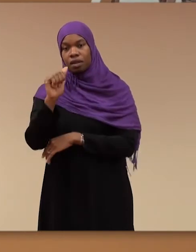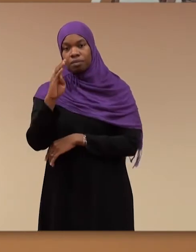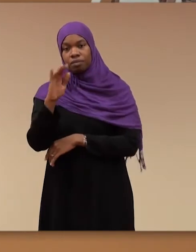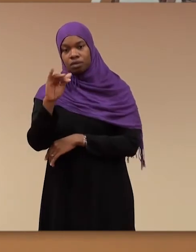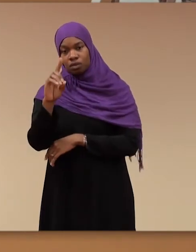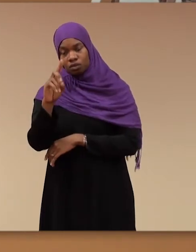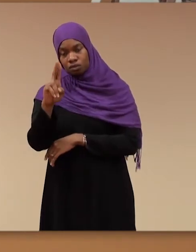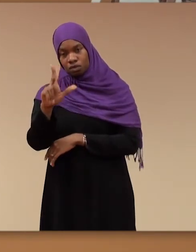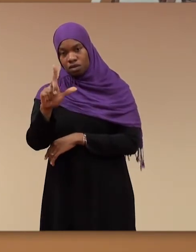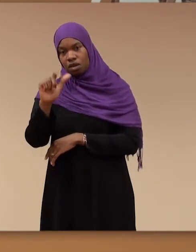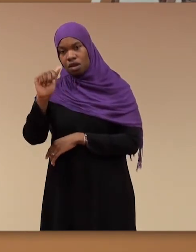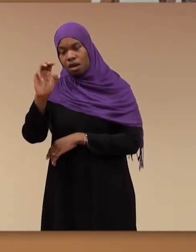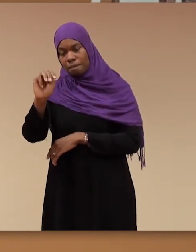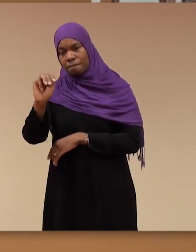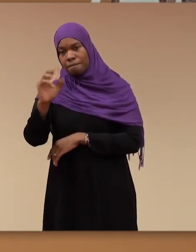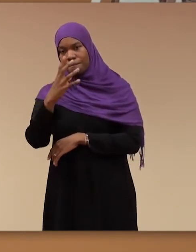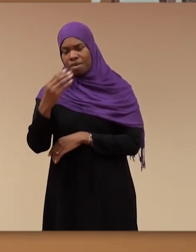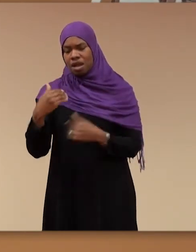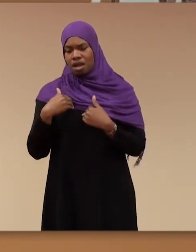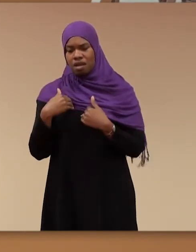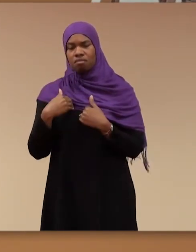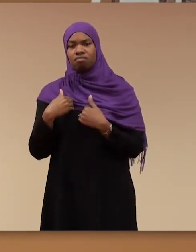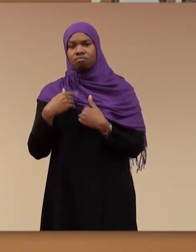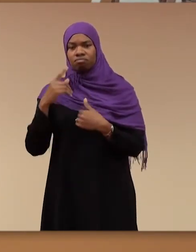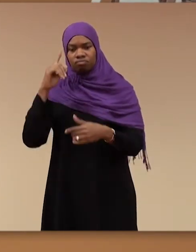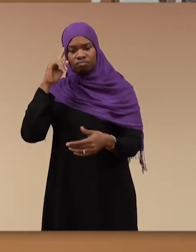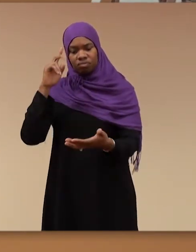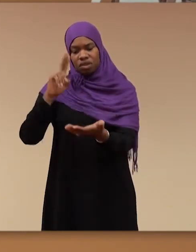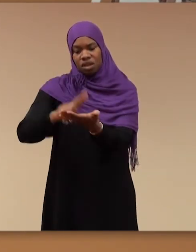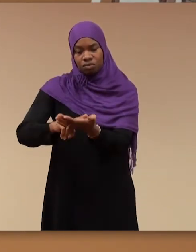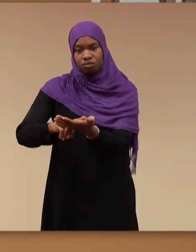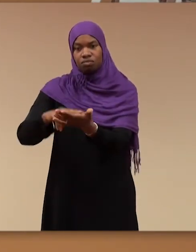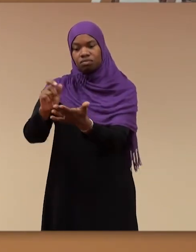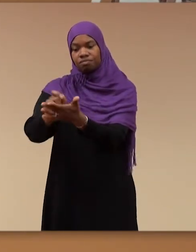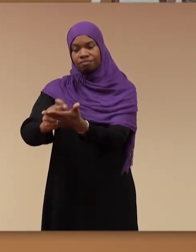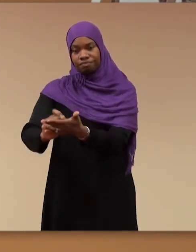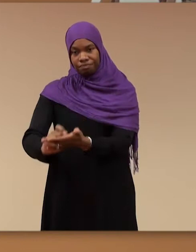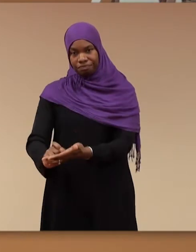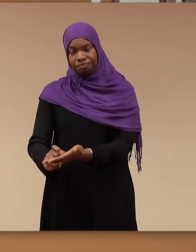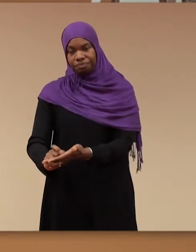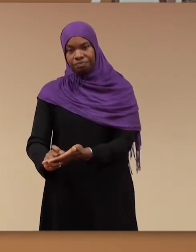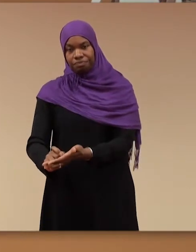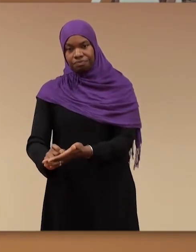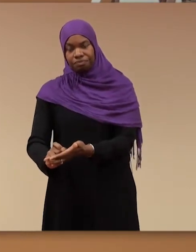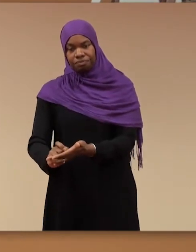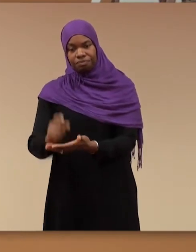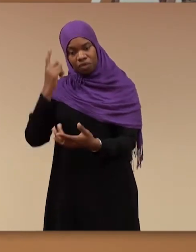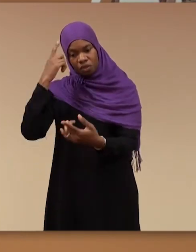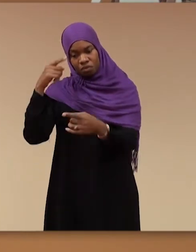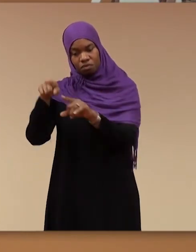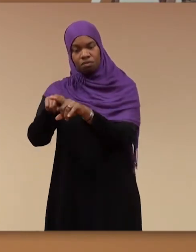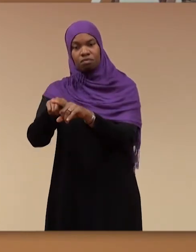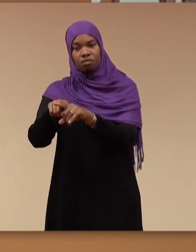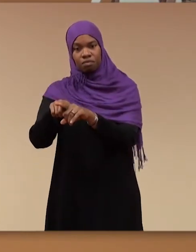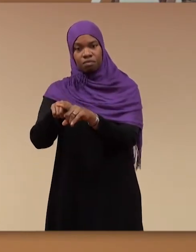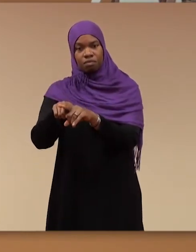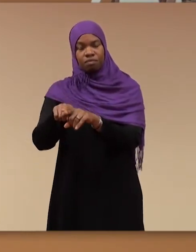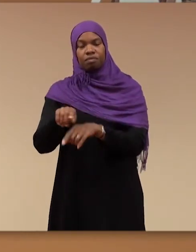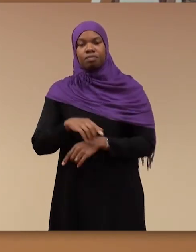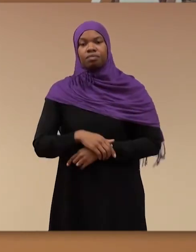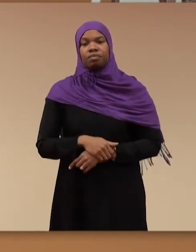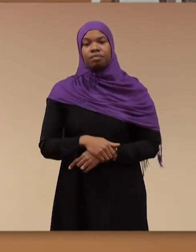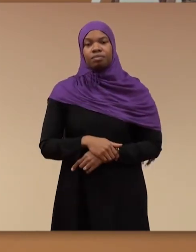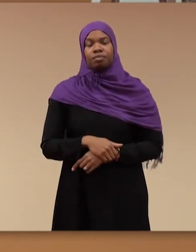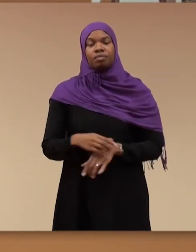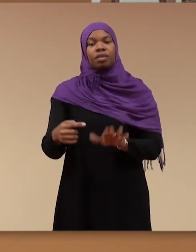and they signed a treaty. They signed a covenant that no